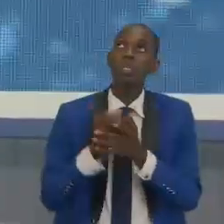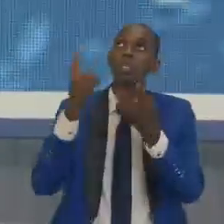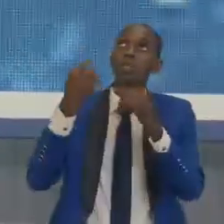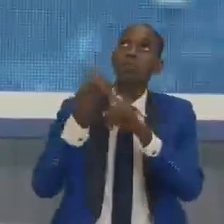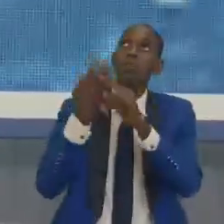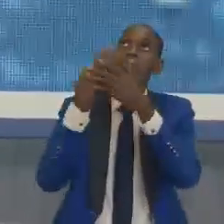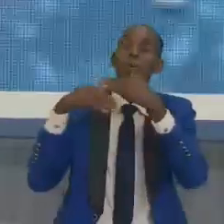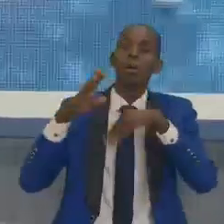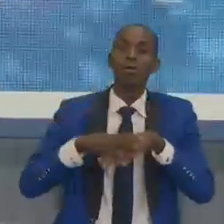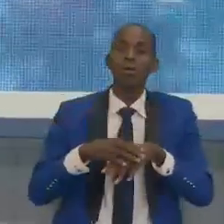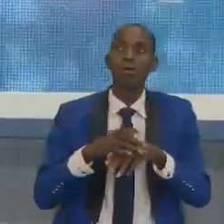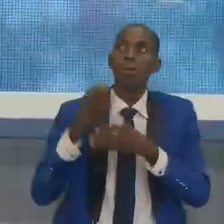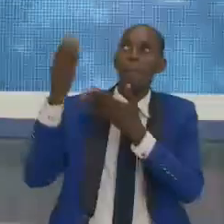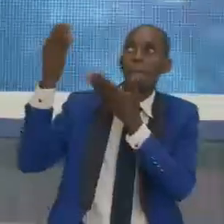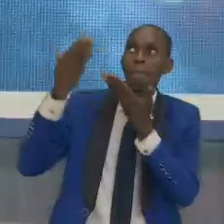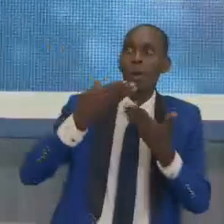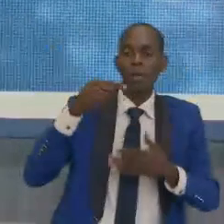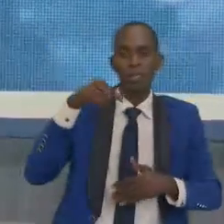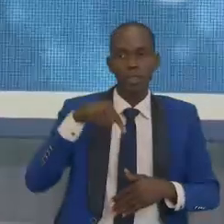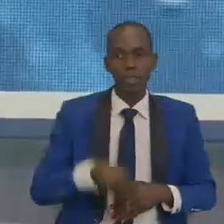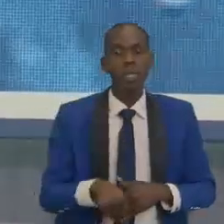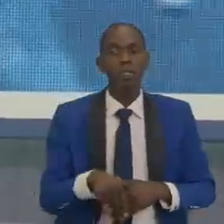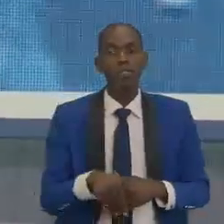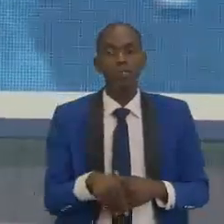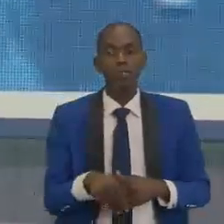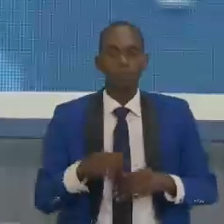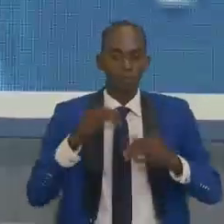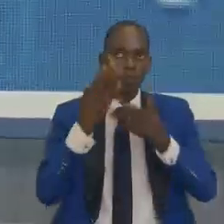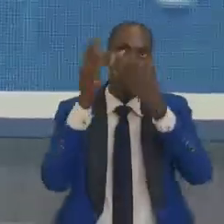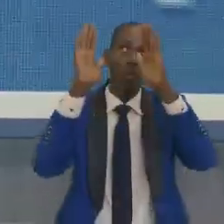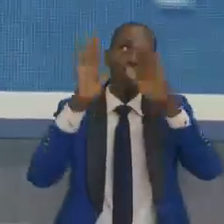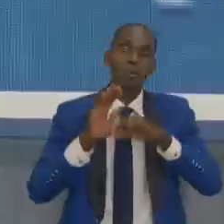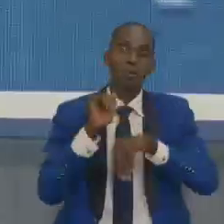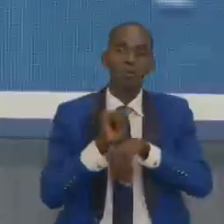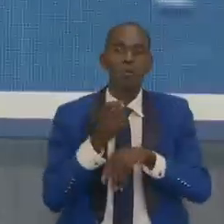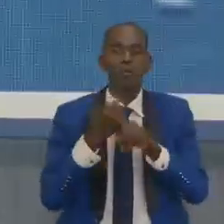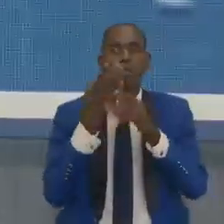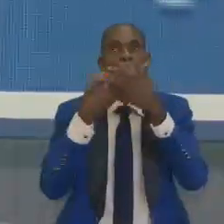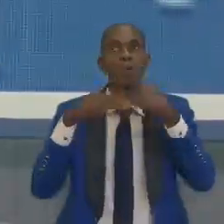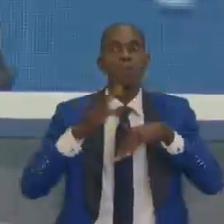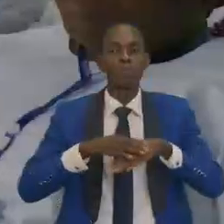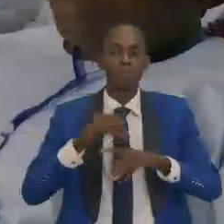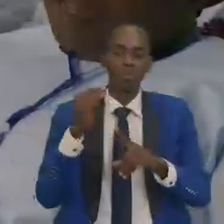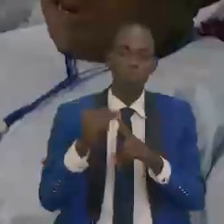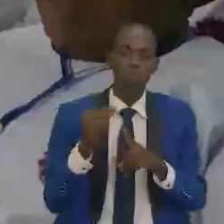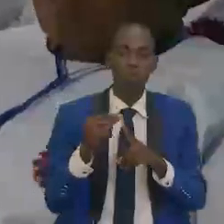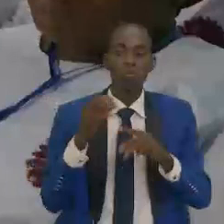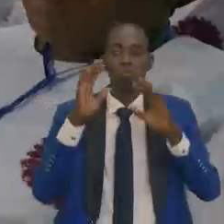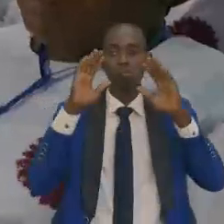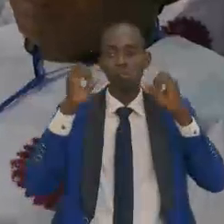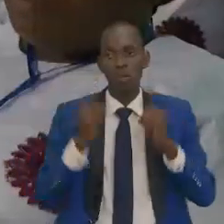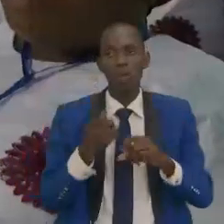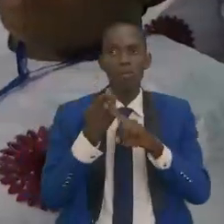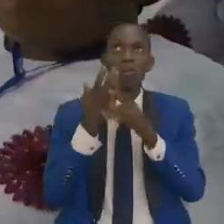down miracles from heaven, power from heaven, salvation from heaven,